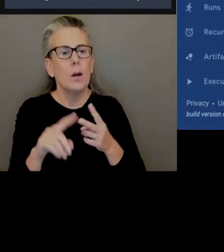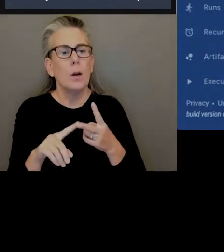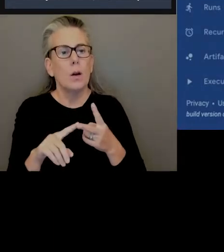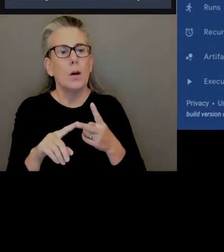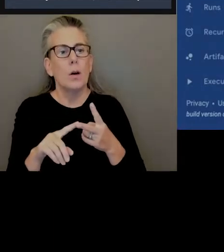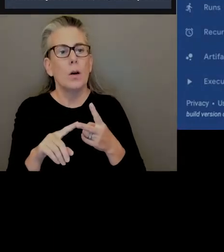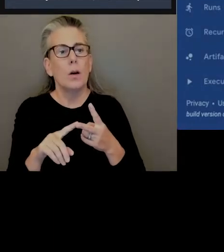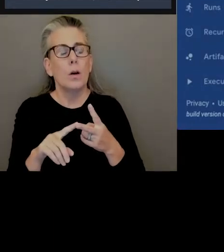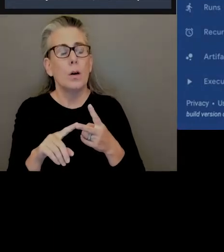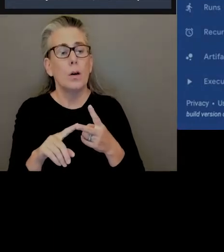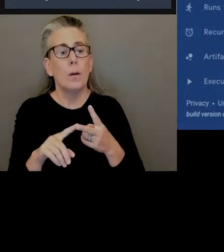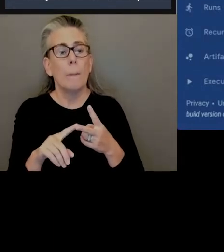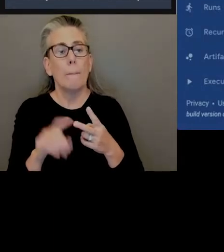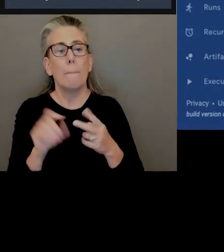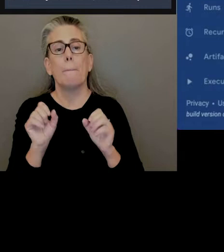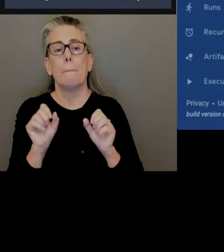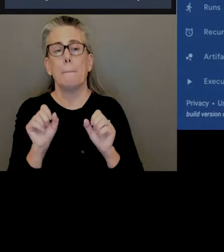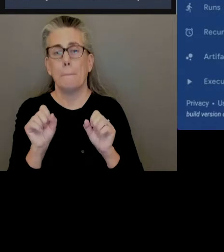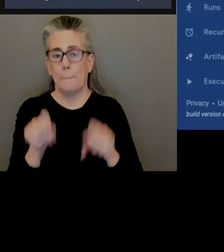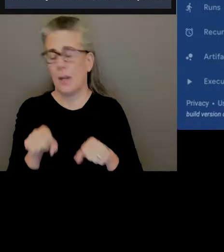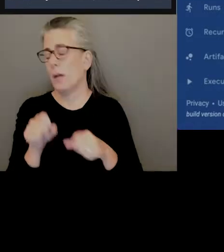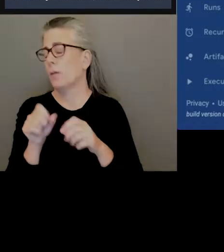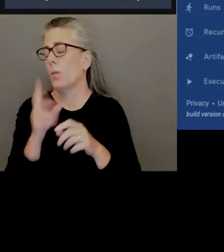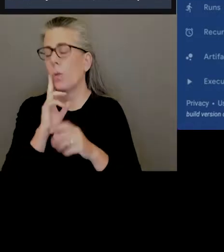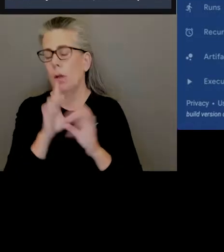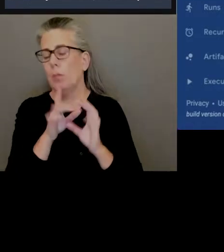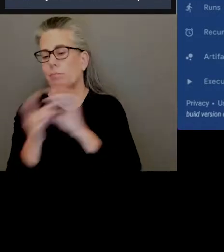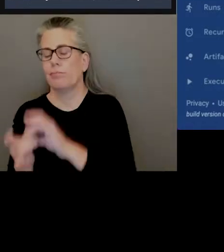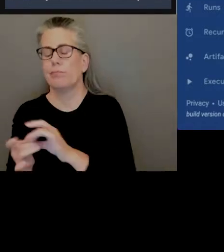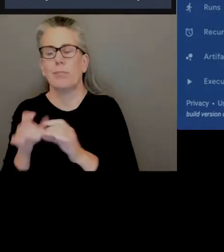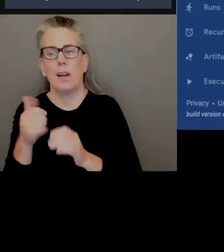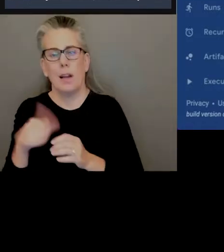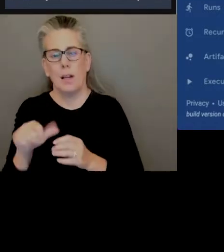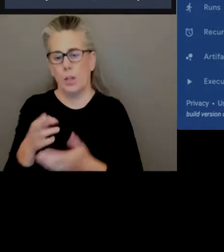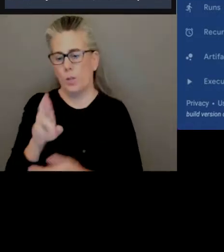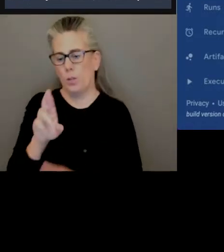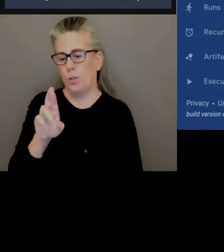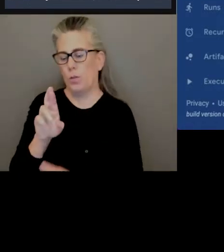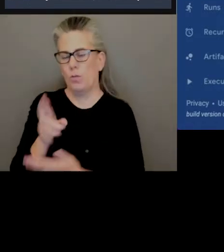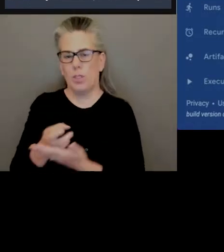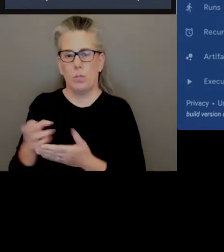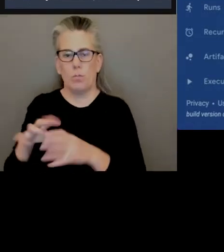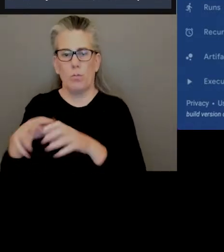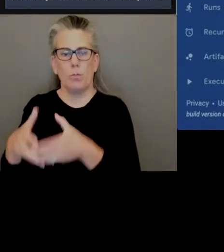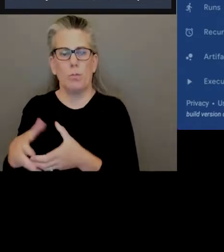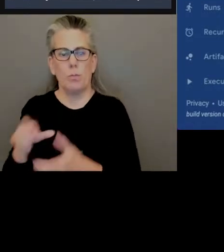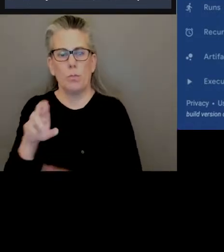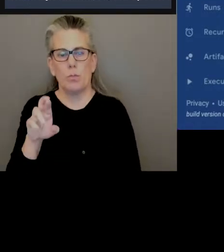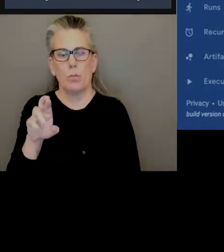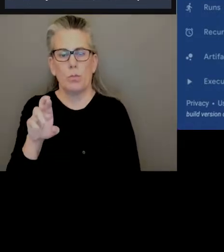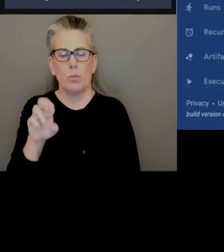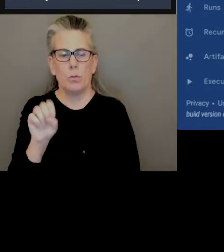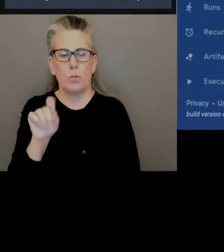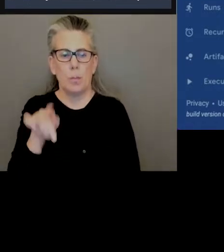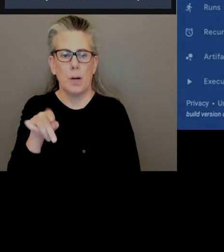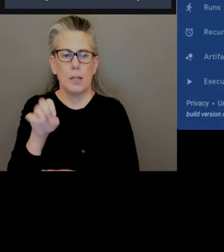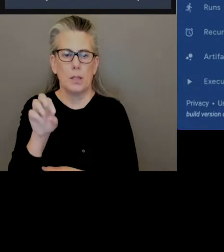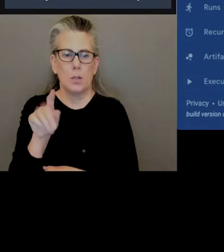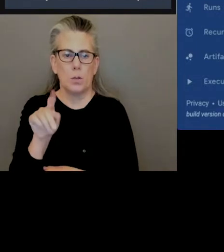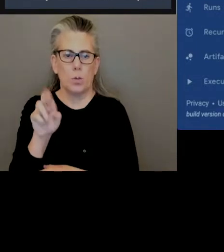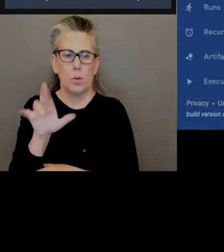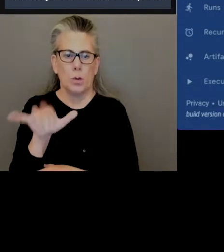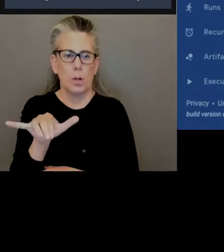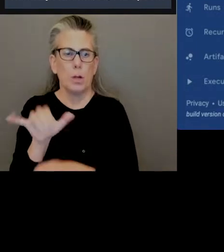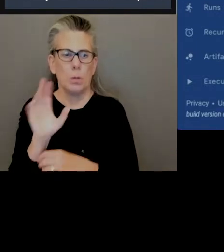to Docker repositories or ECR repositories, you can mention that repository URL here and use that as your Jupyter Docker